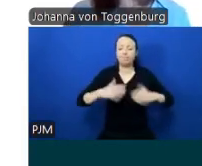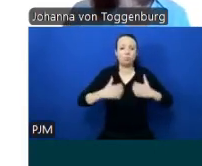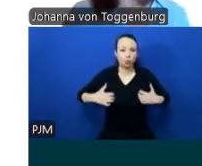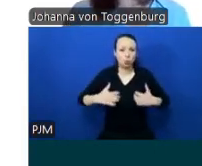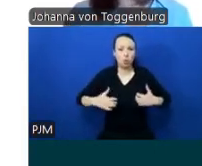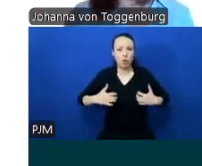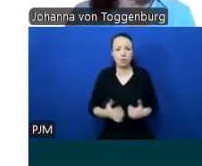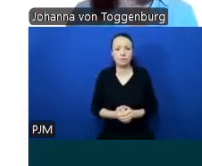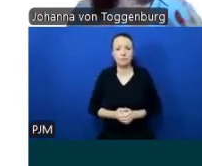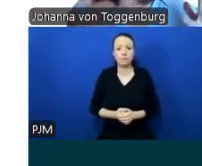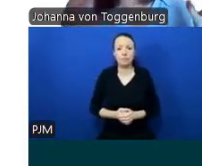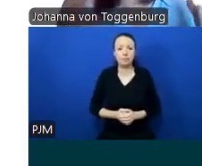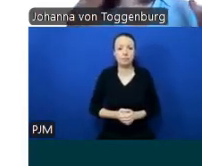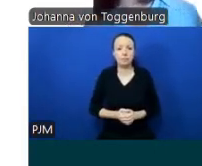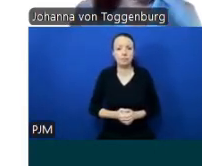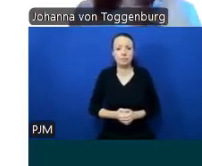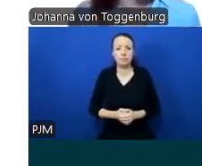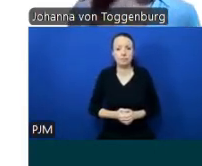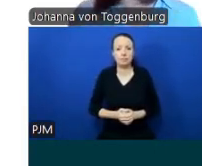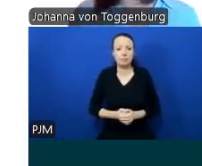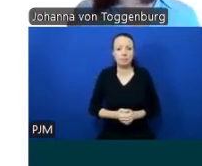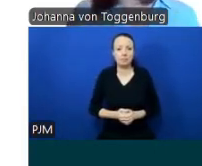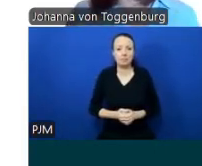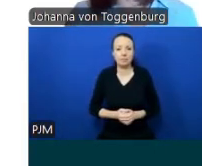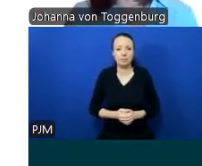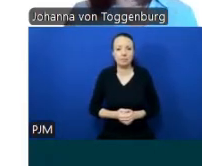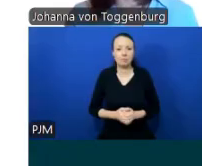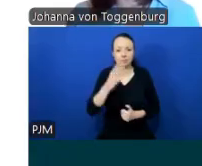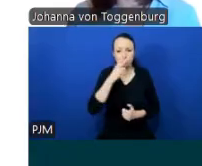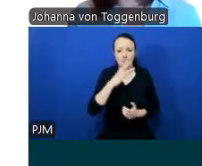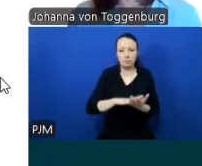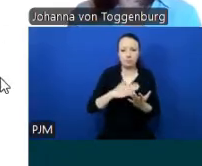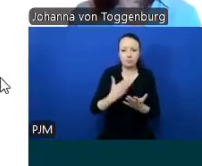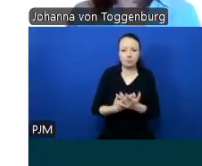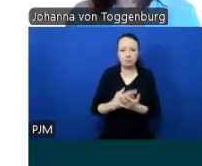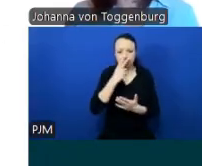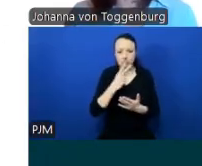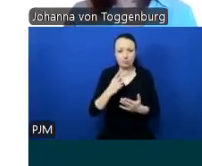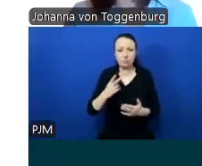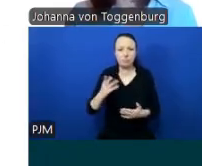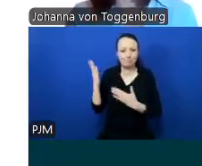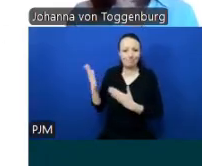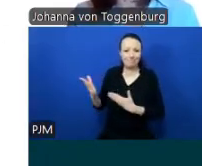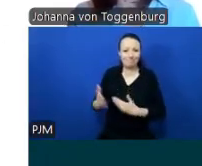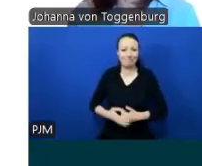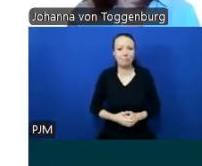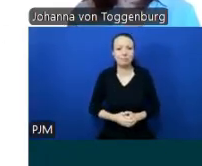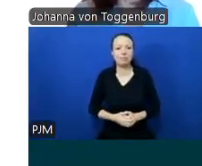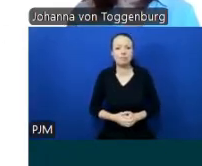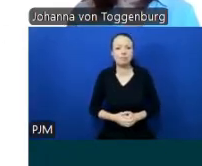Naturschutzgebiet Kloten-Ried, contribute to reducing that temperature. So just as a general